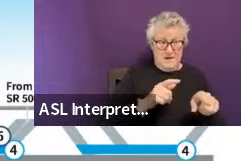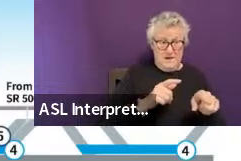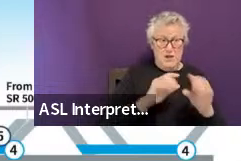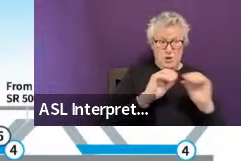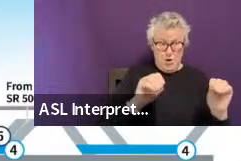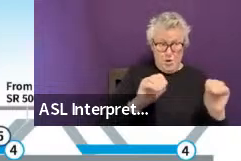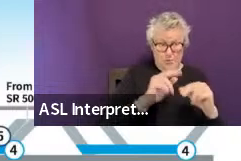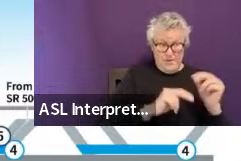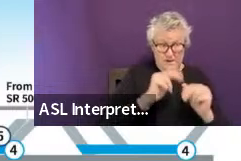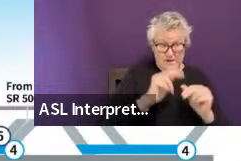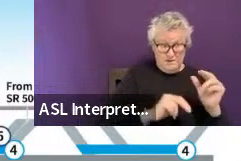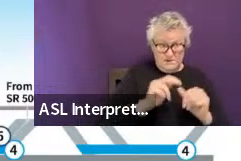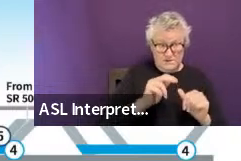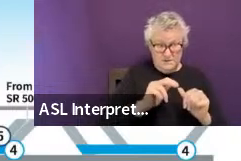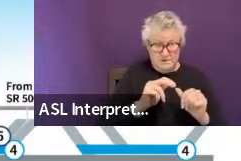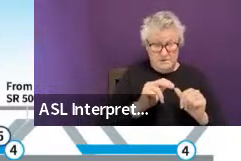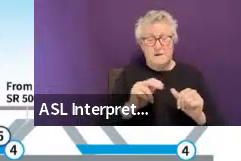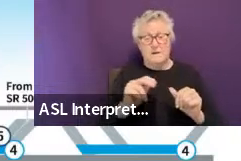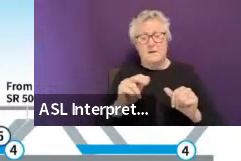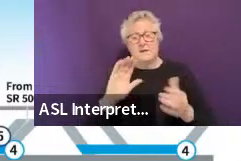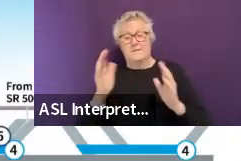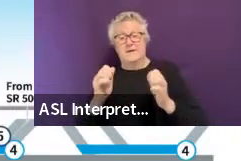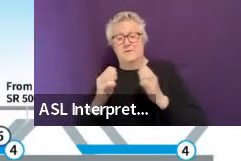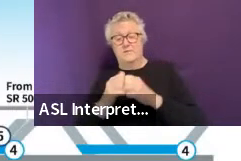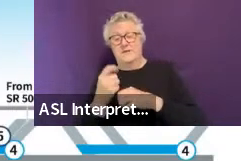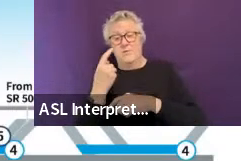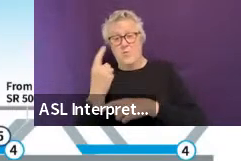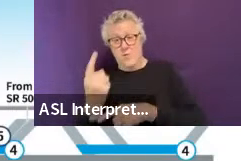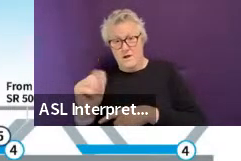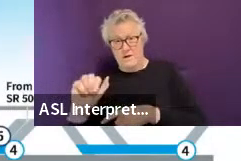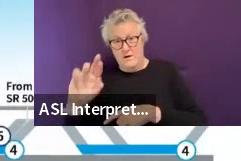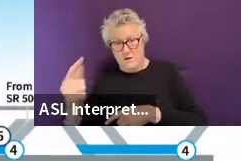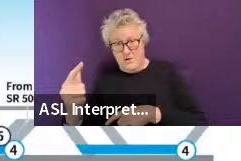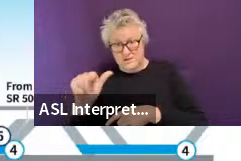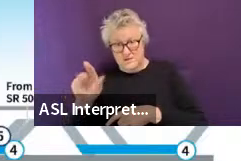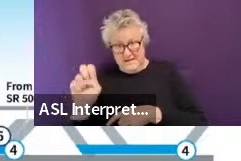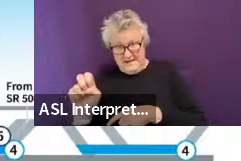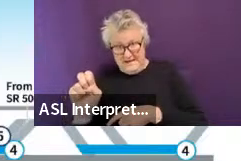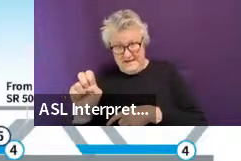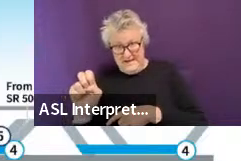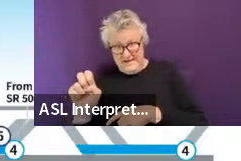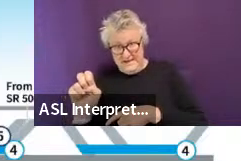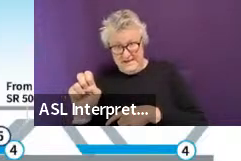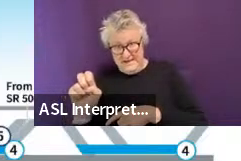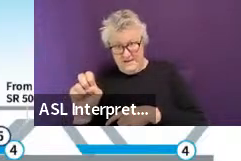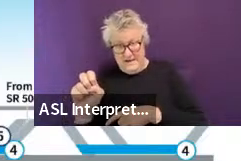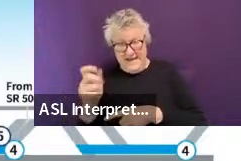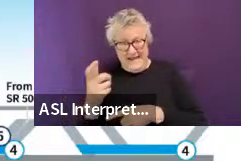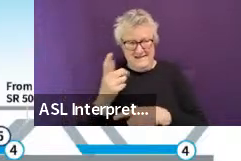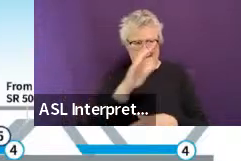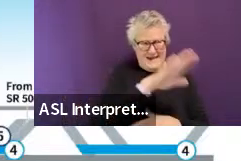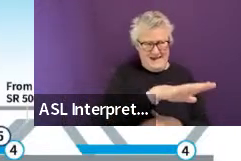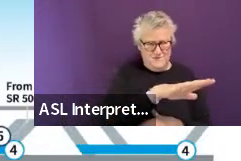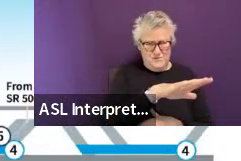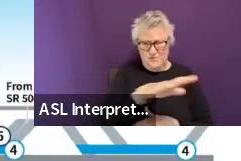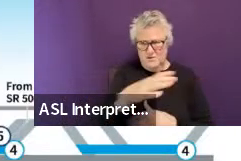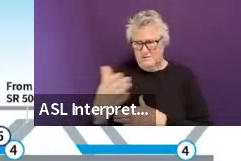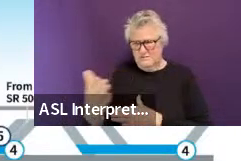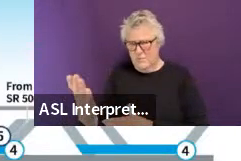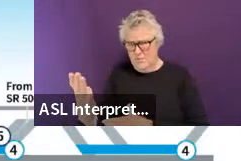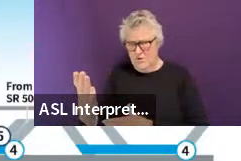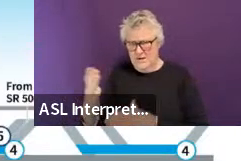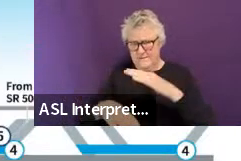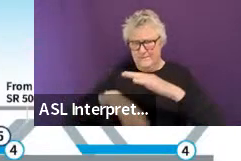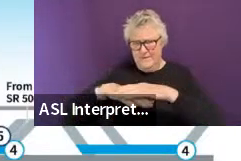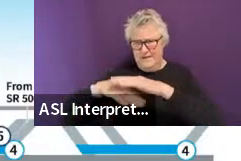peak, but there seems to be a difference in the PM northbound. I think